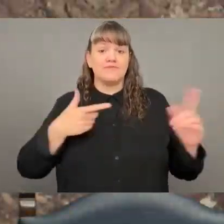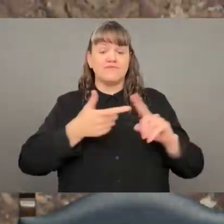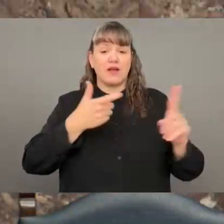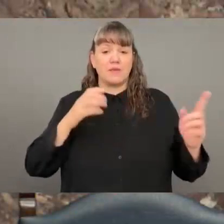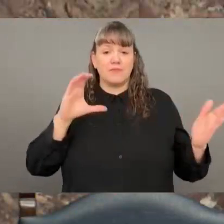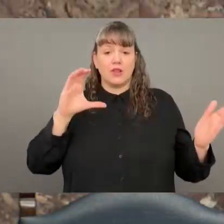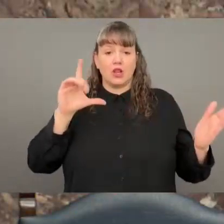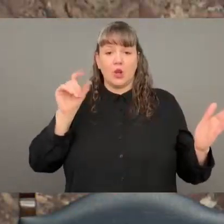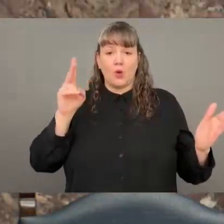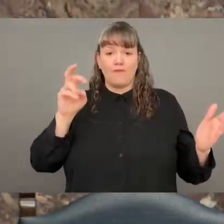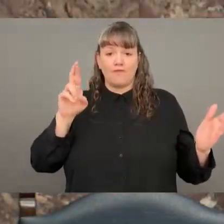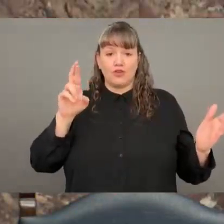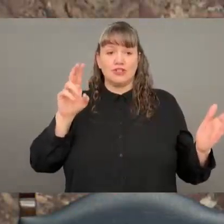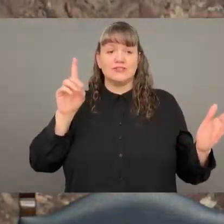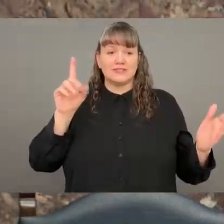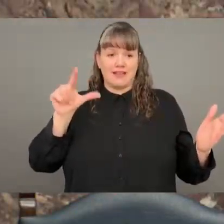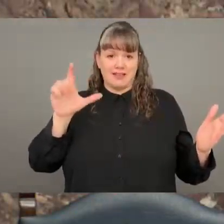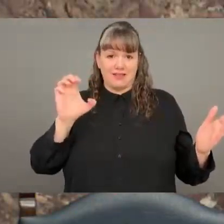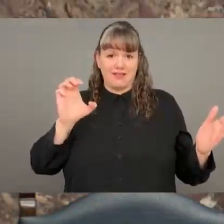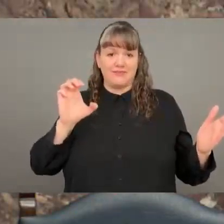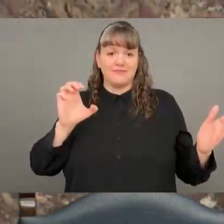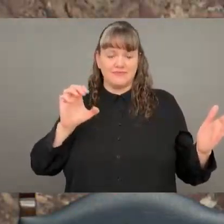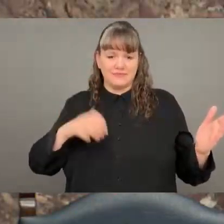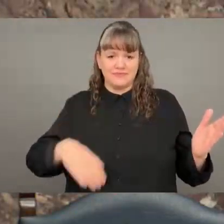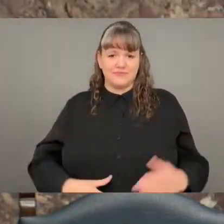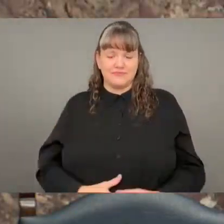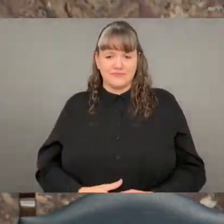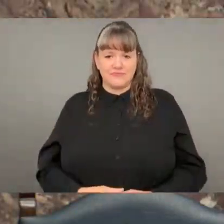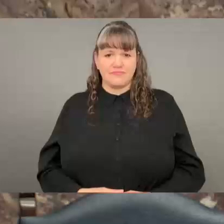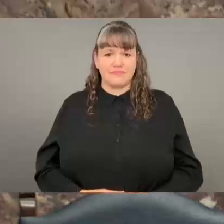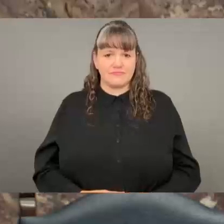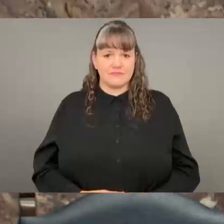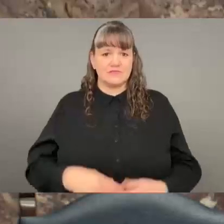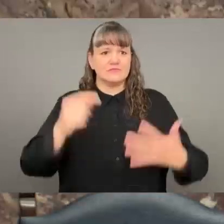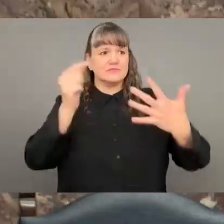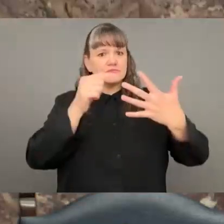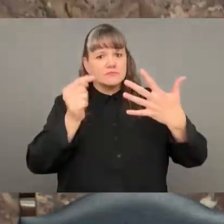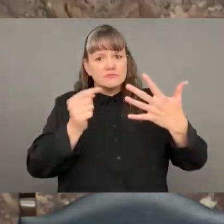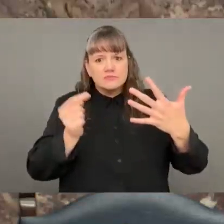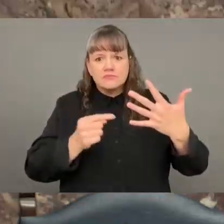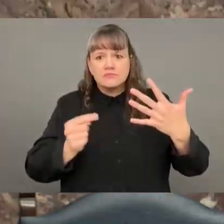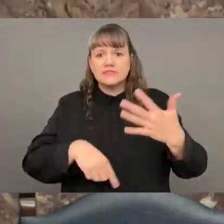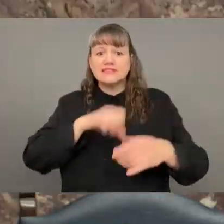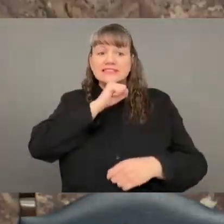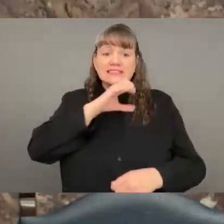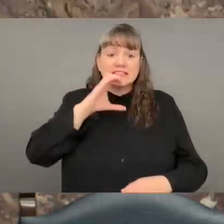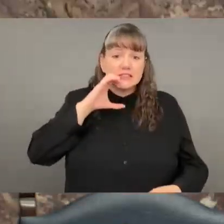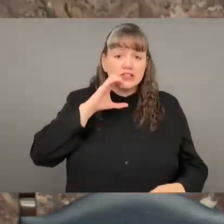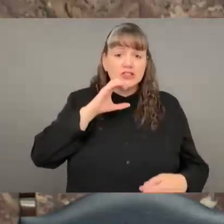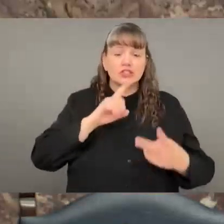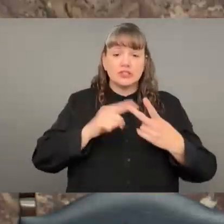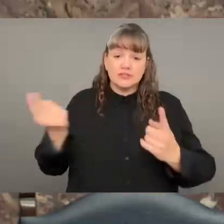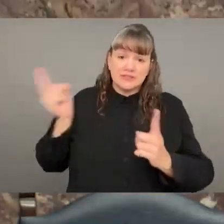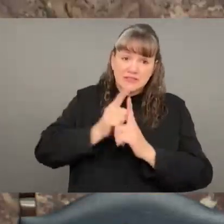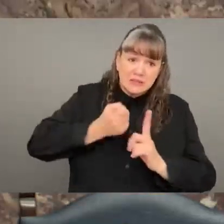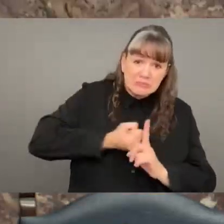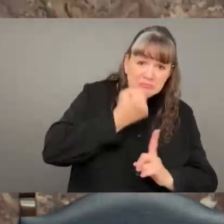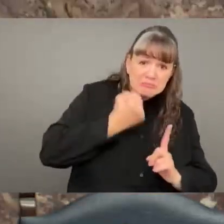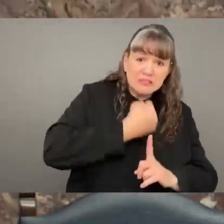death, fentanyl super labs, home invasions, people threatened with